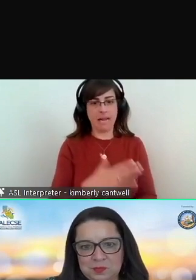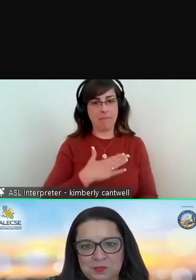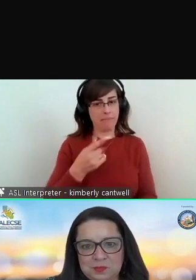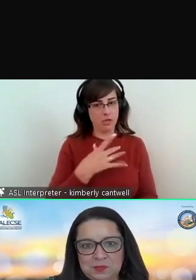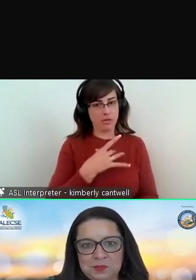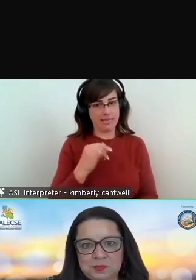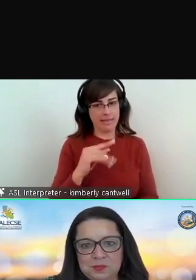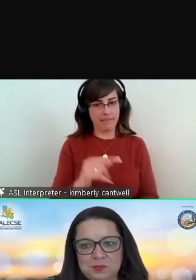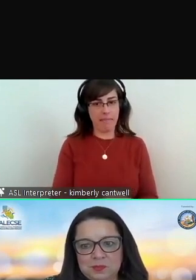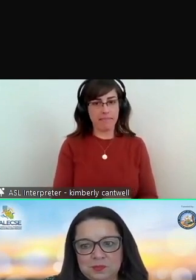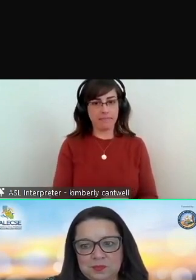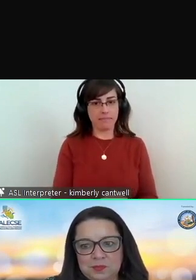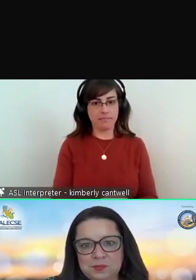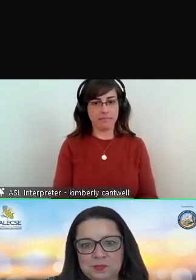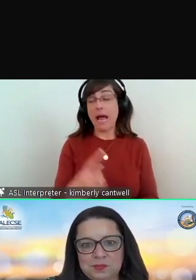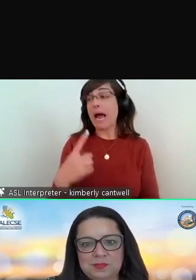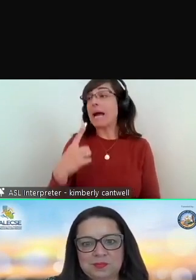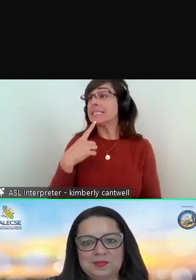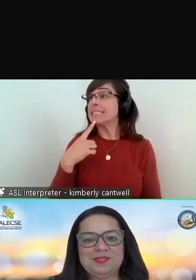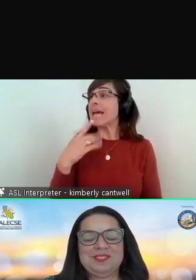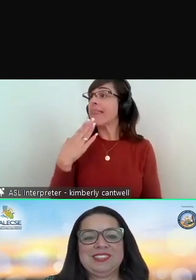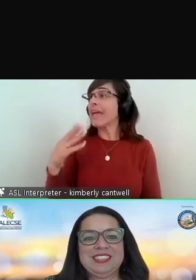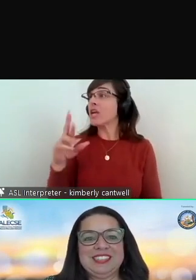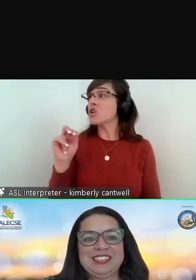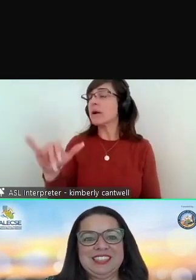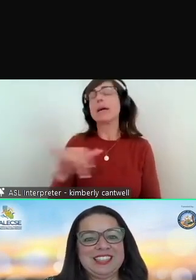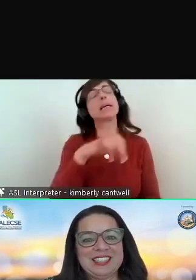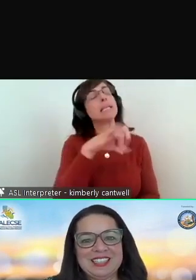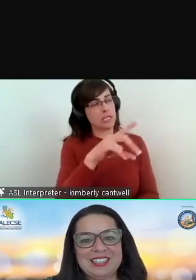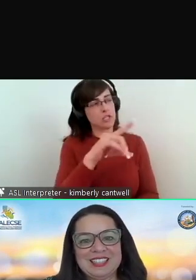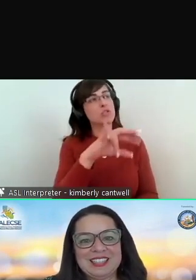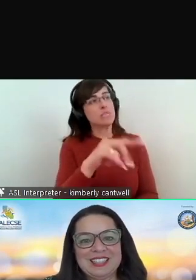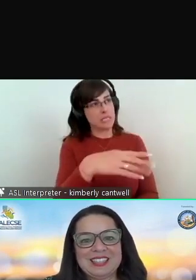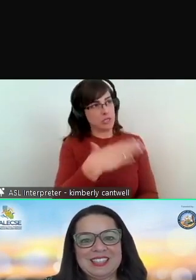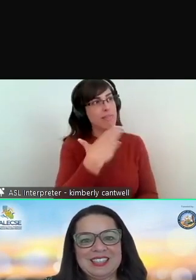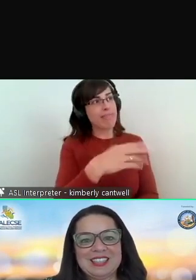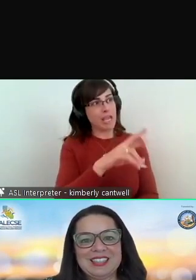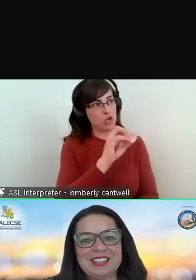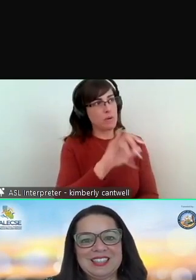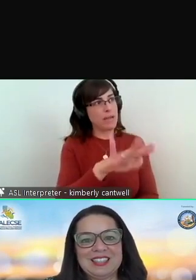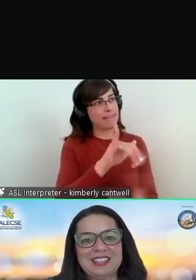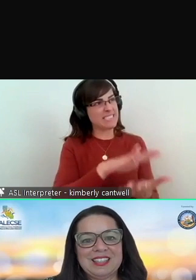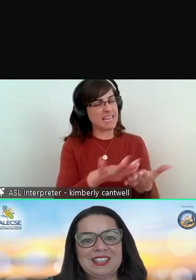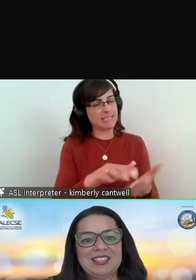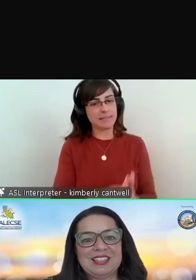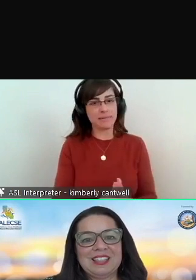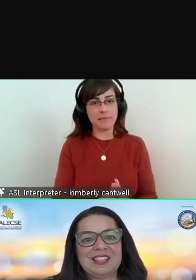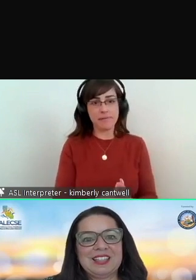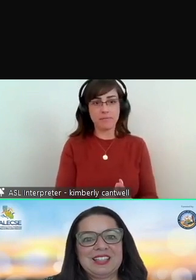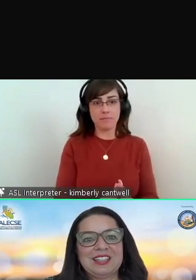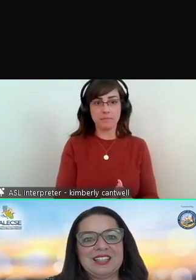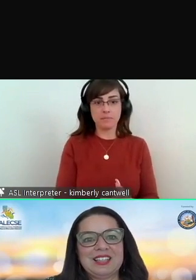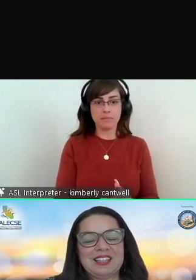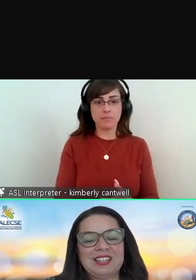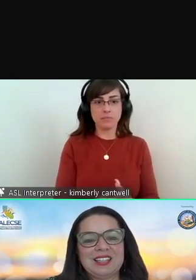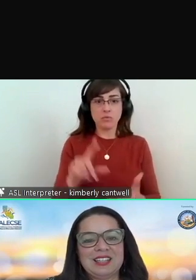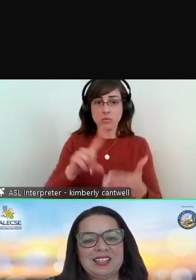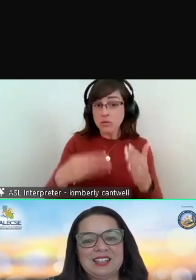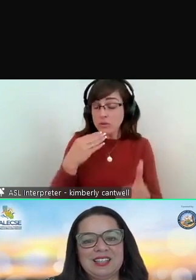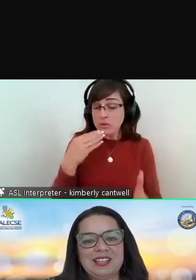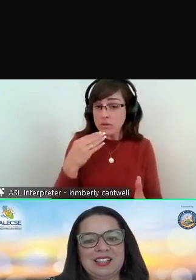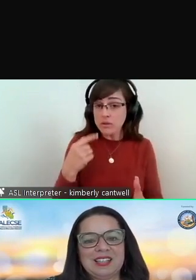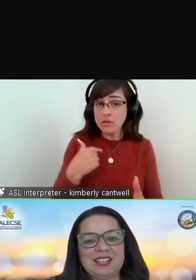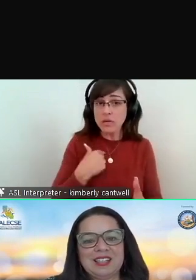it. I said thank you, Ray. You said thank you, Ray. That's so nice. What are you having? I